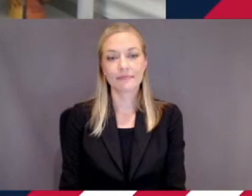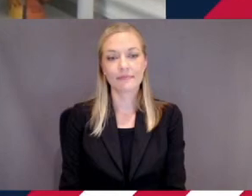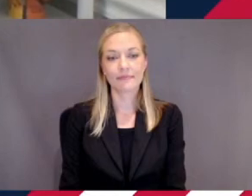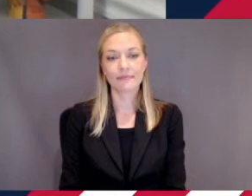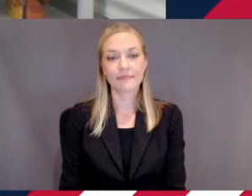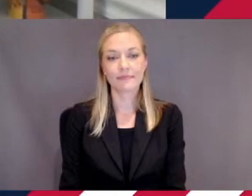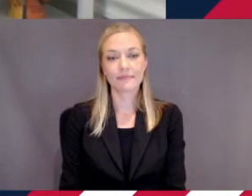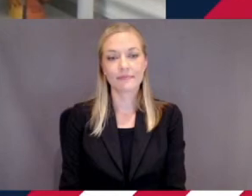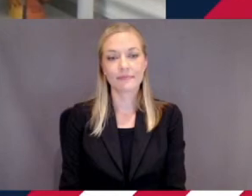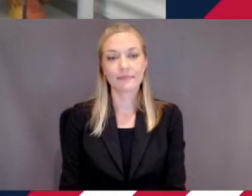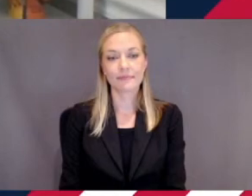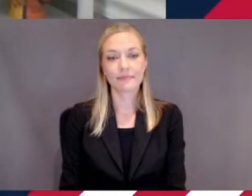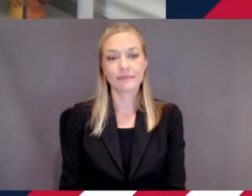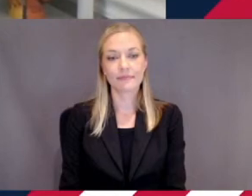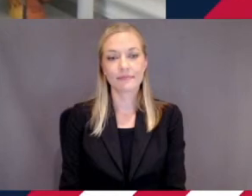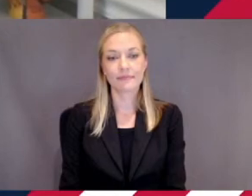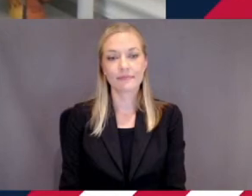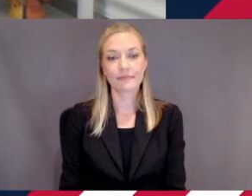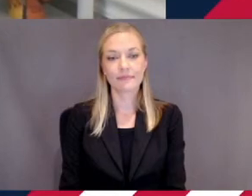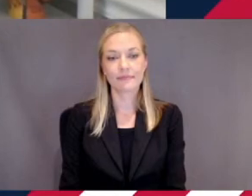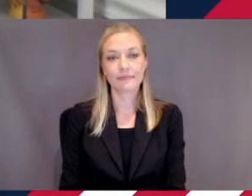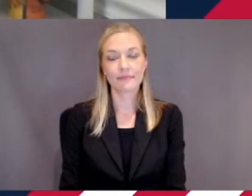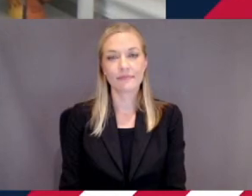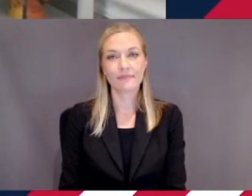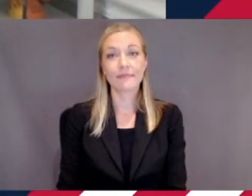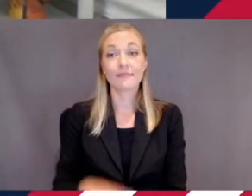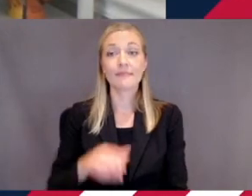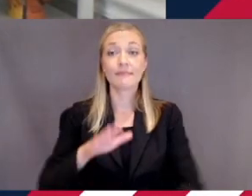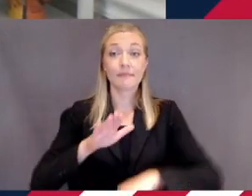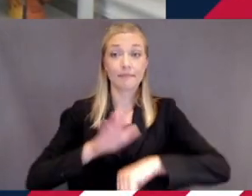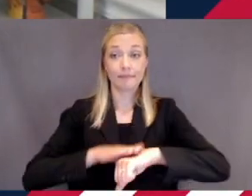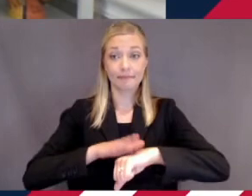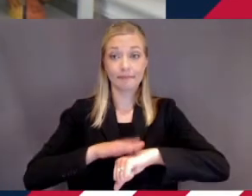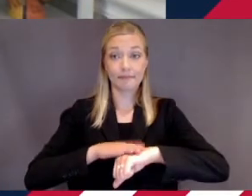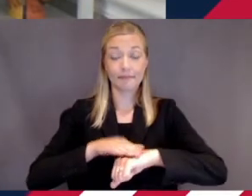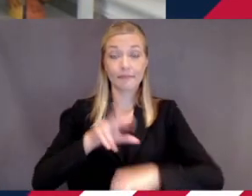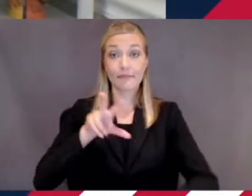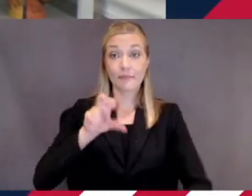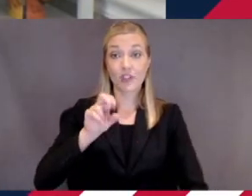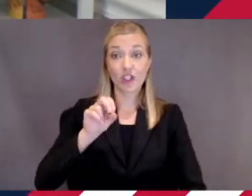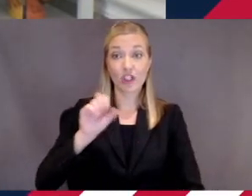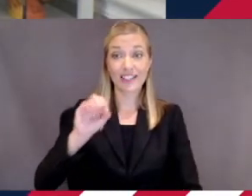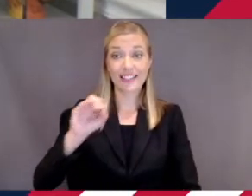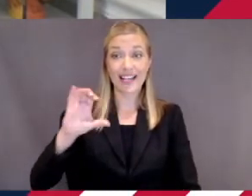Thirty-second warning starting now. If you haven't voted, please do so.